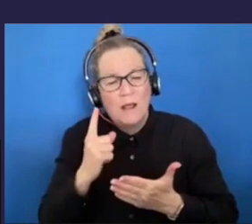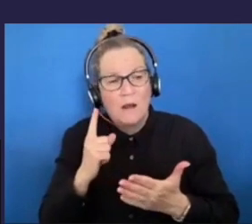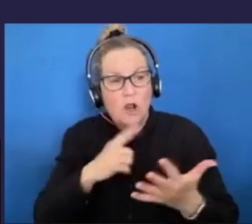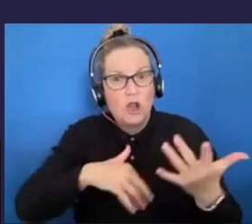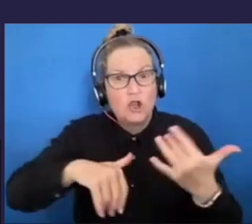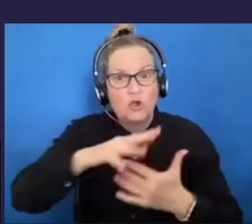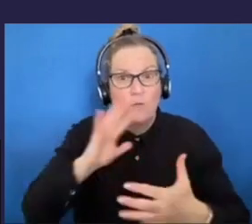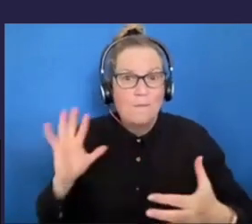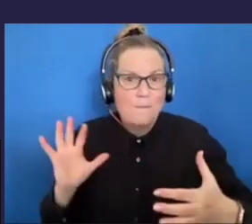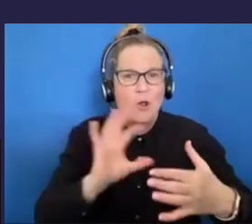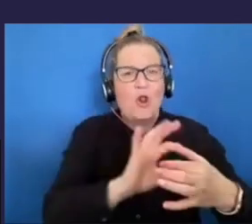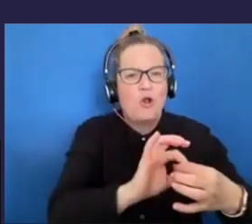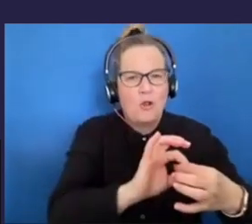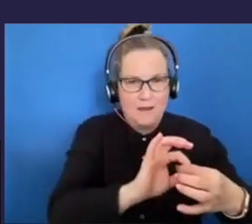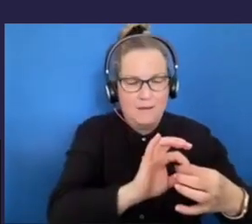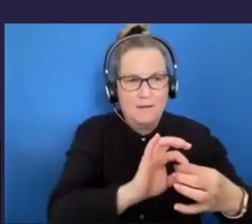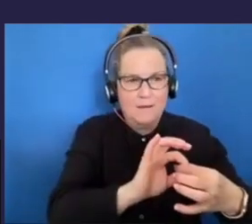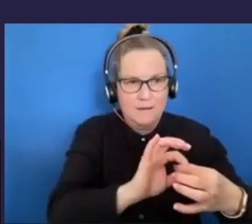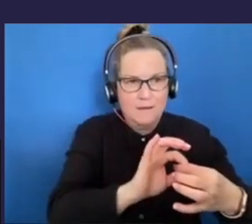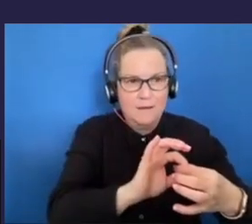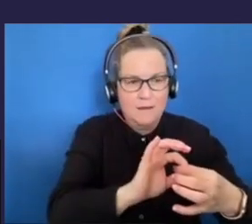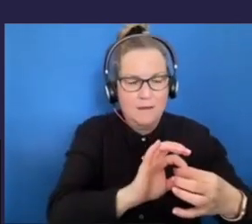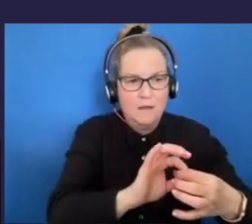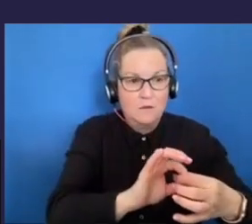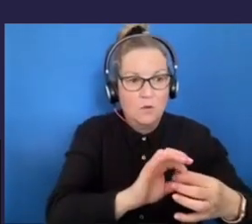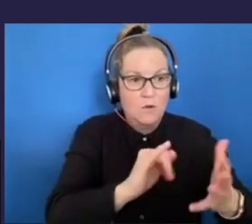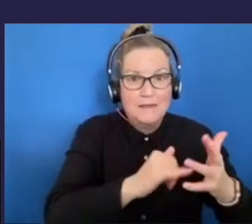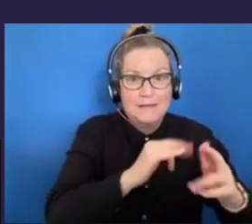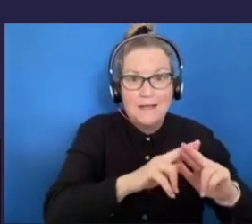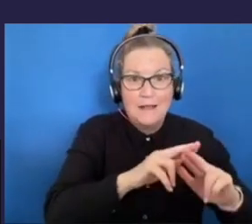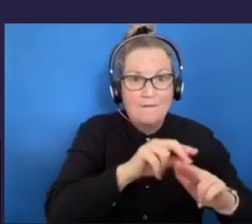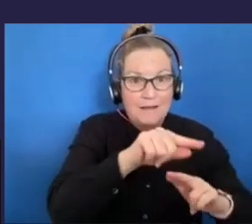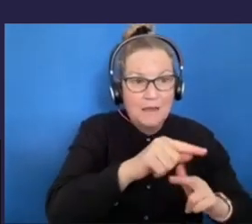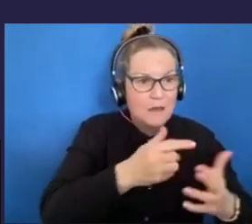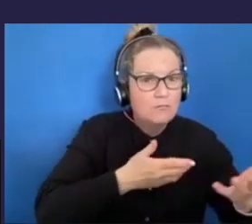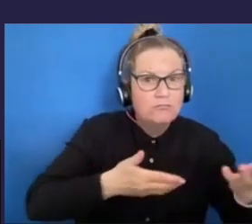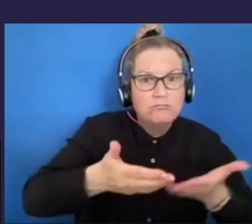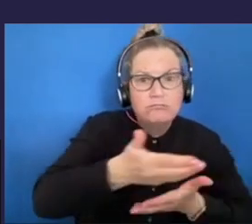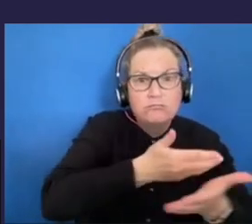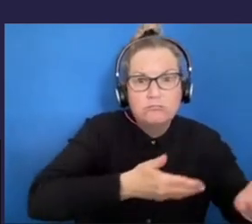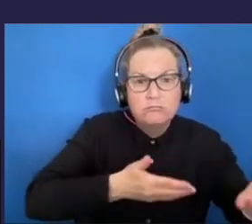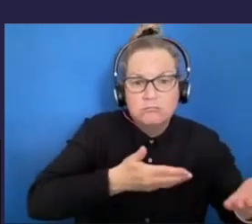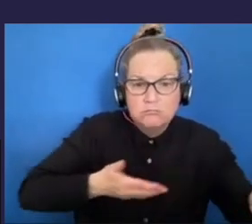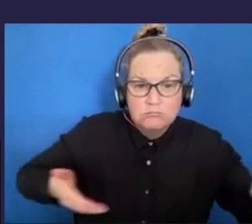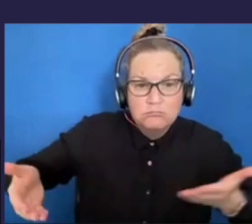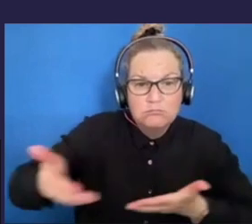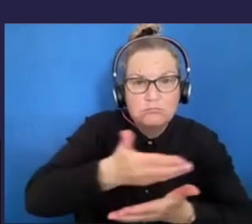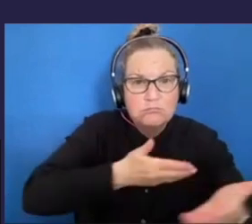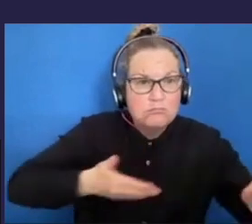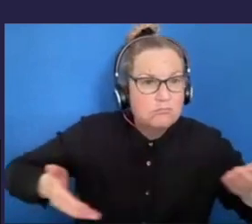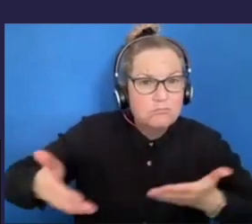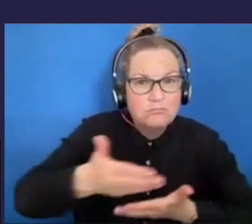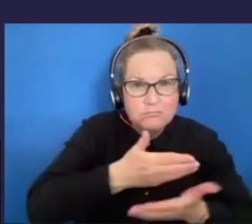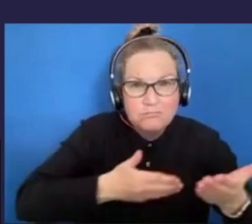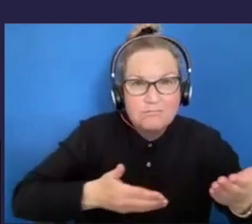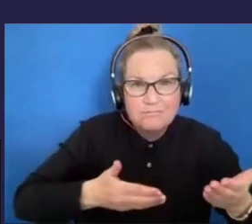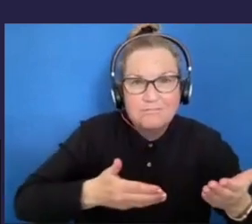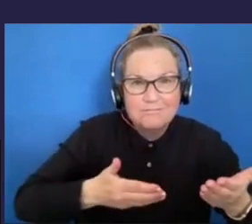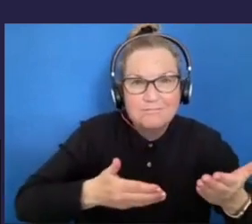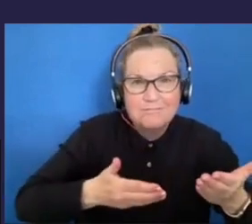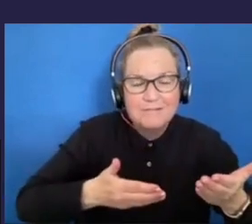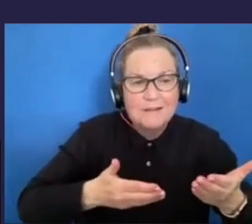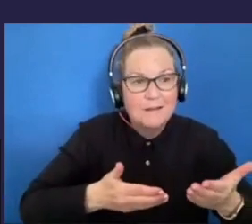start by exchanging information with the workplace staff. Then, as they are better prepared to train, have the new worker begin